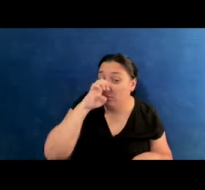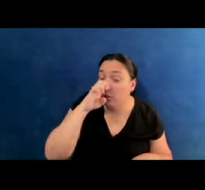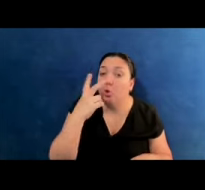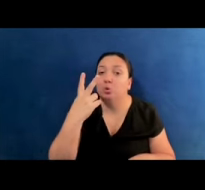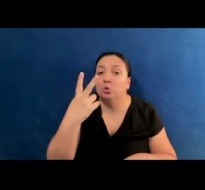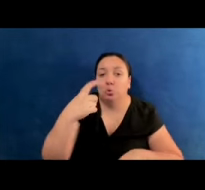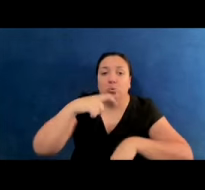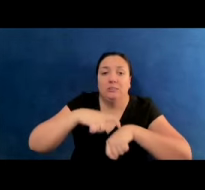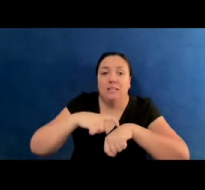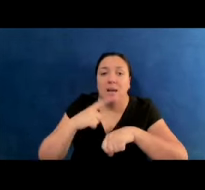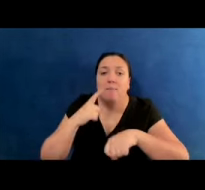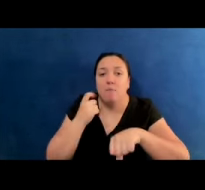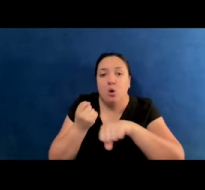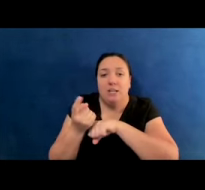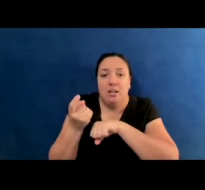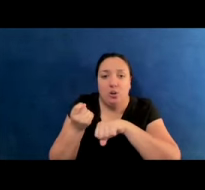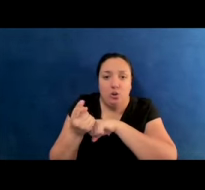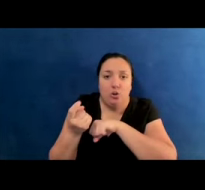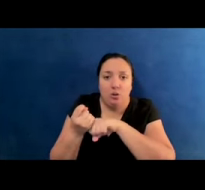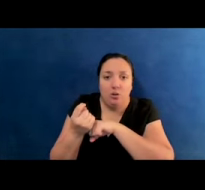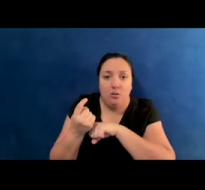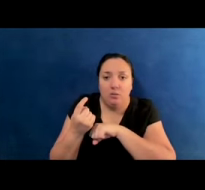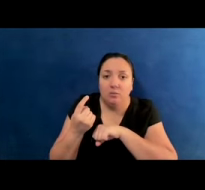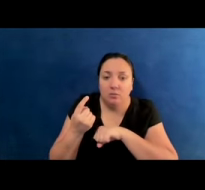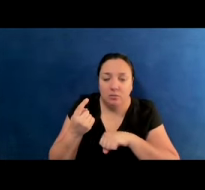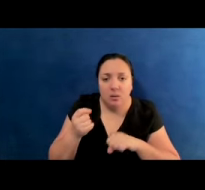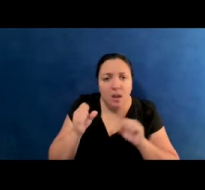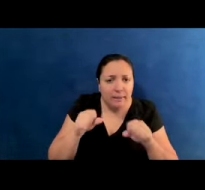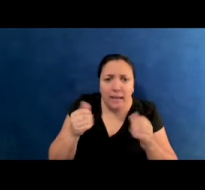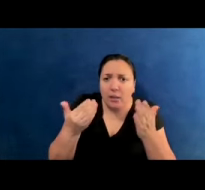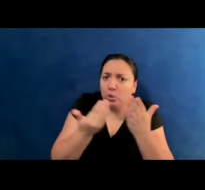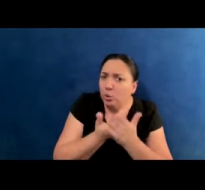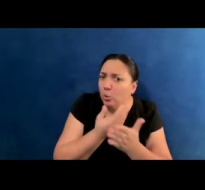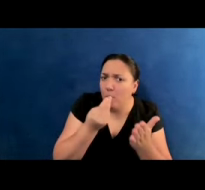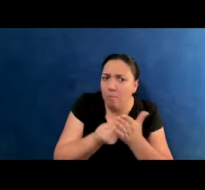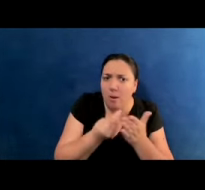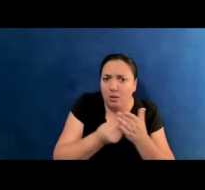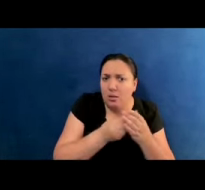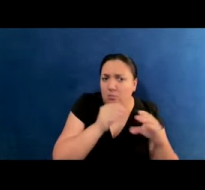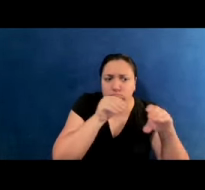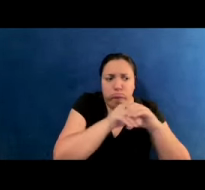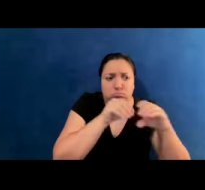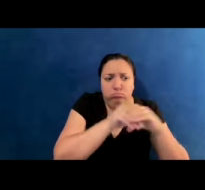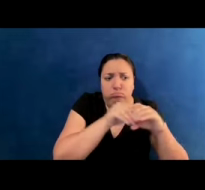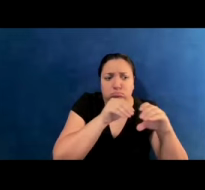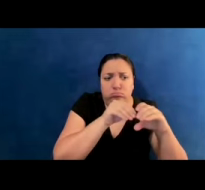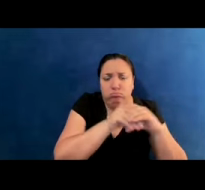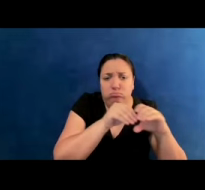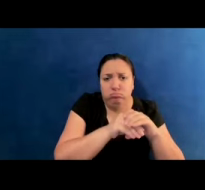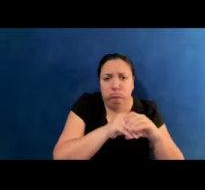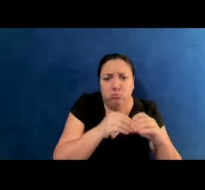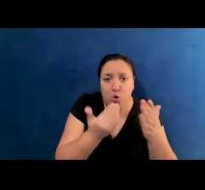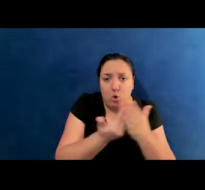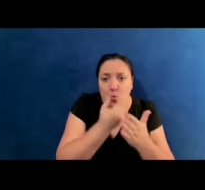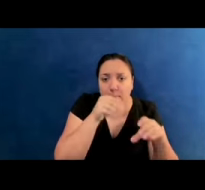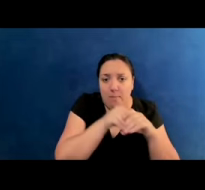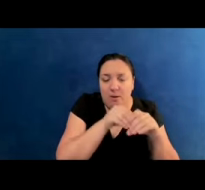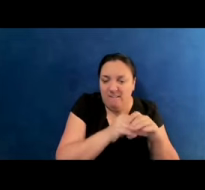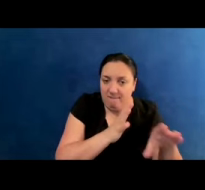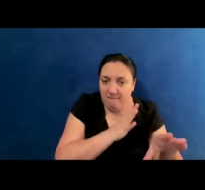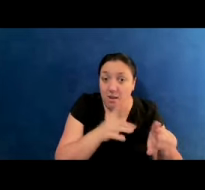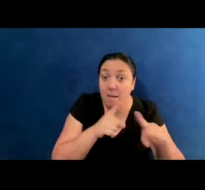2 times per year. You can always put new money into any option you want, but if you want to move a section of money